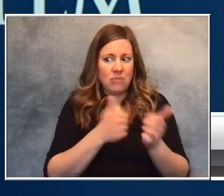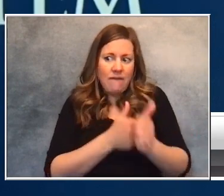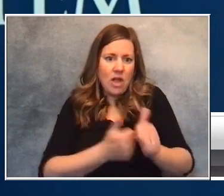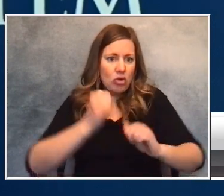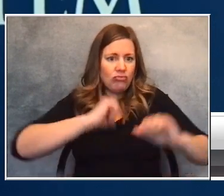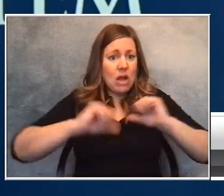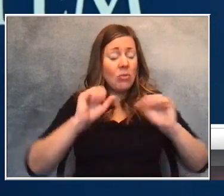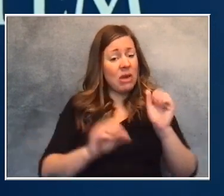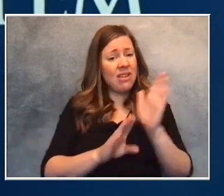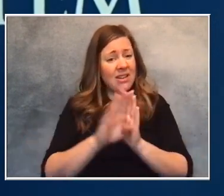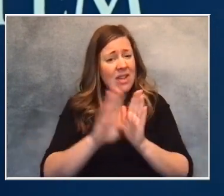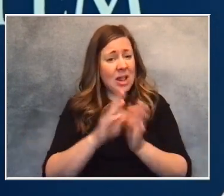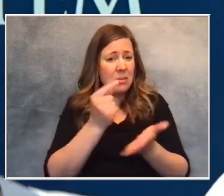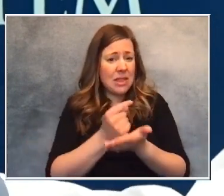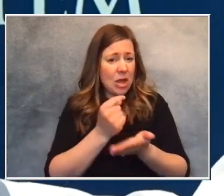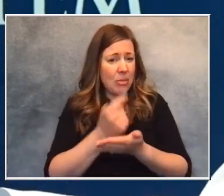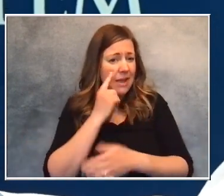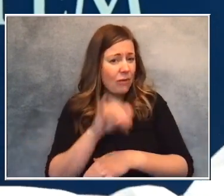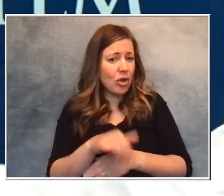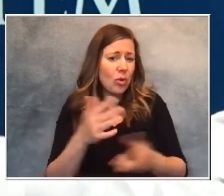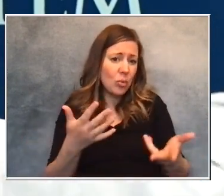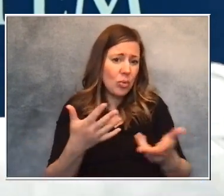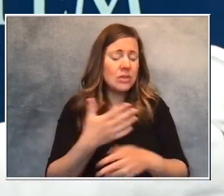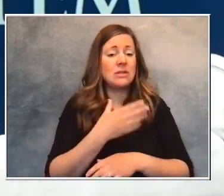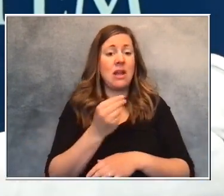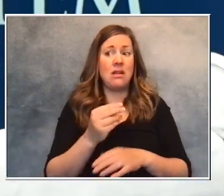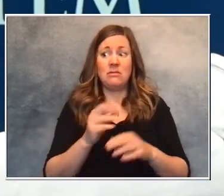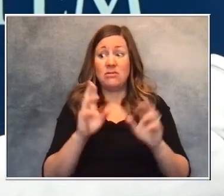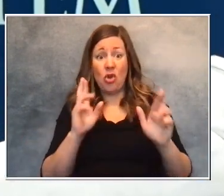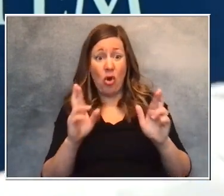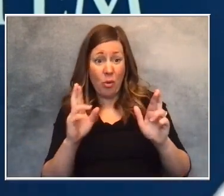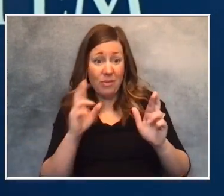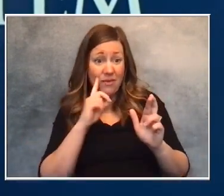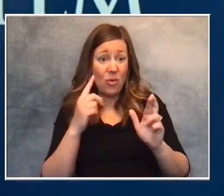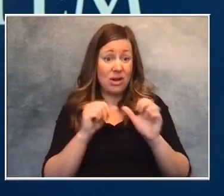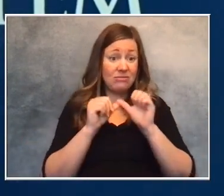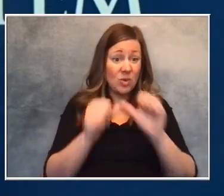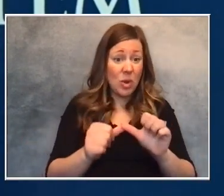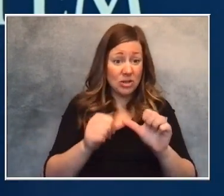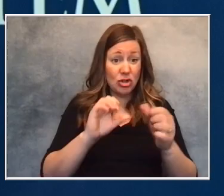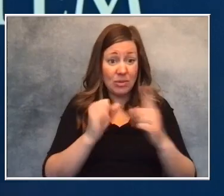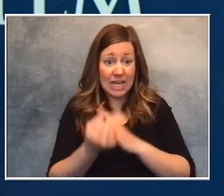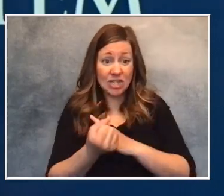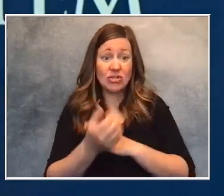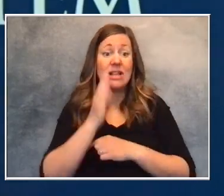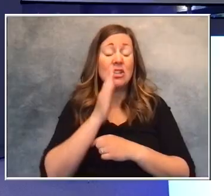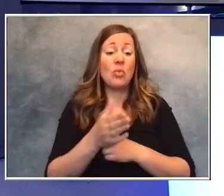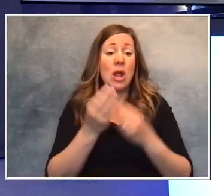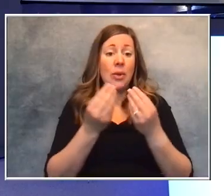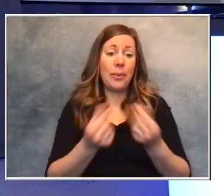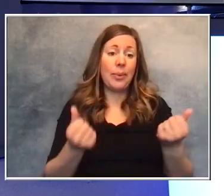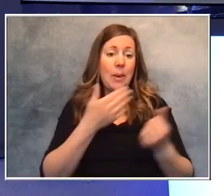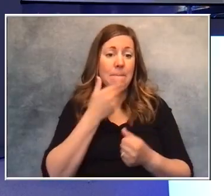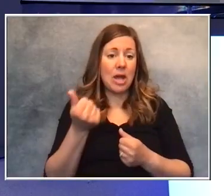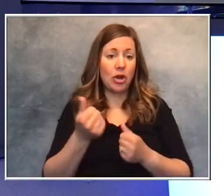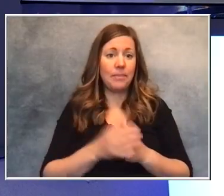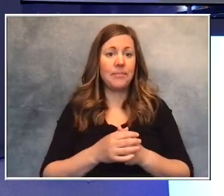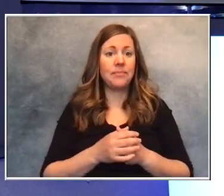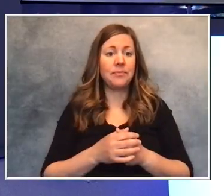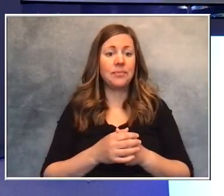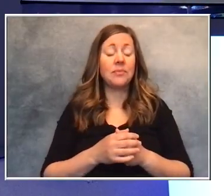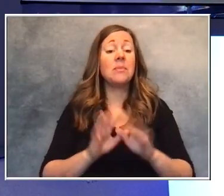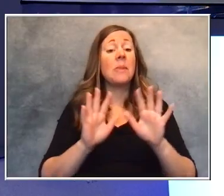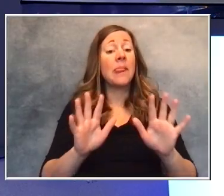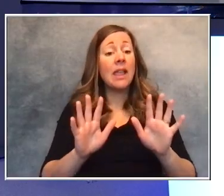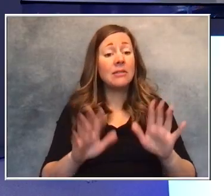develop therapies for those things. That's right. And what we have to hope is that for some of these longer-term conditions, we're going to get this to be better. Well, before we go to the next question, I want to